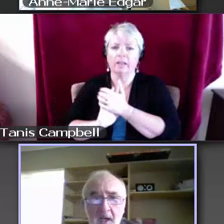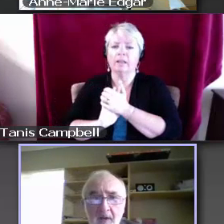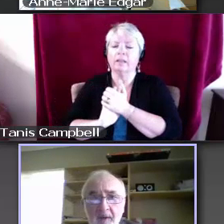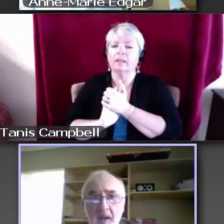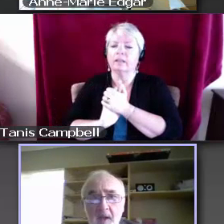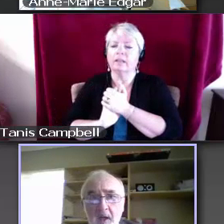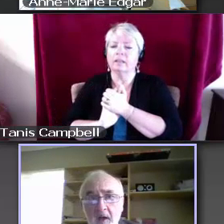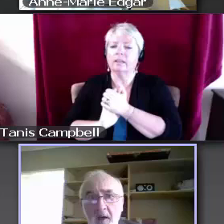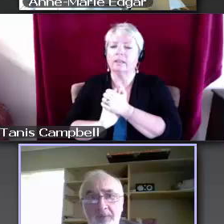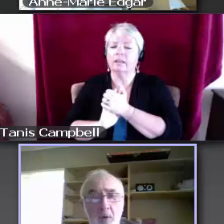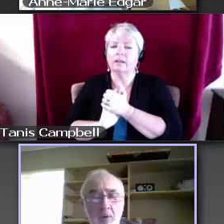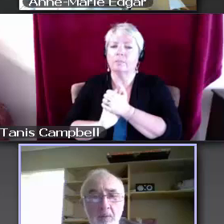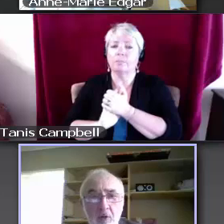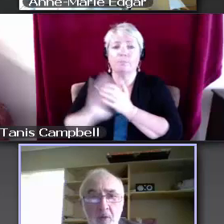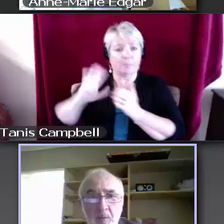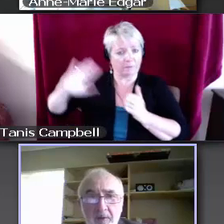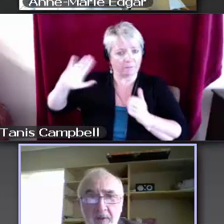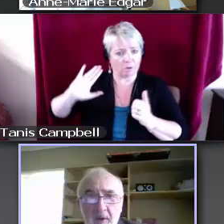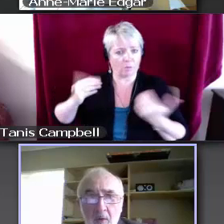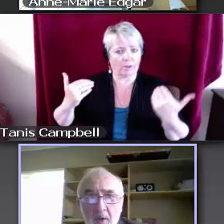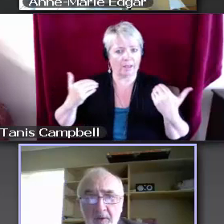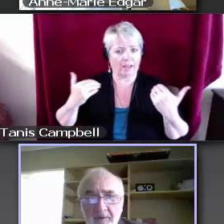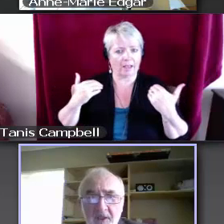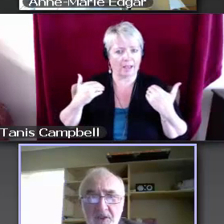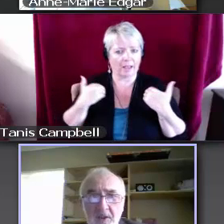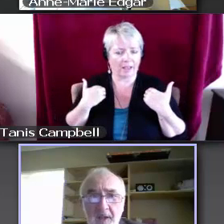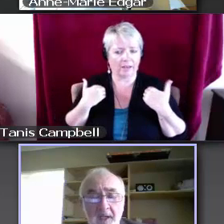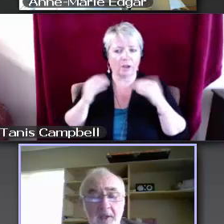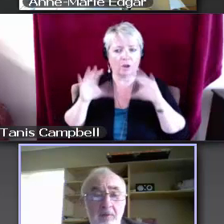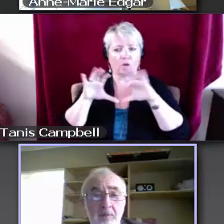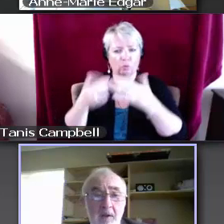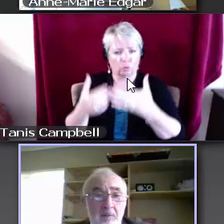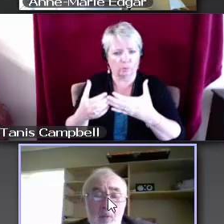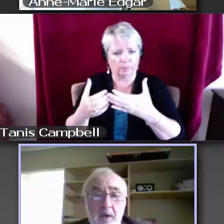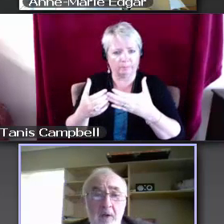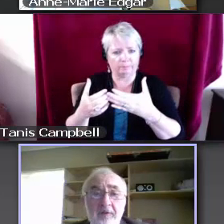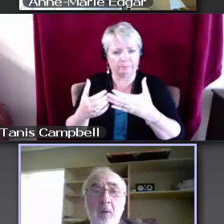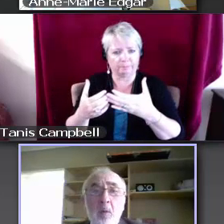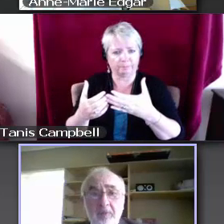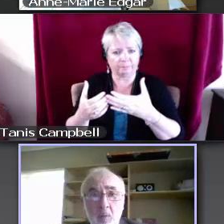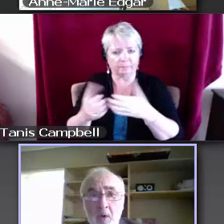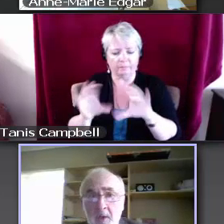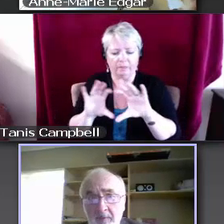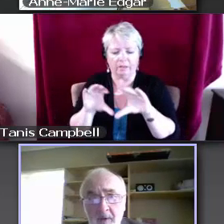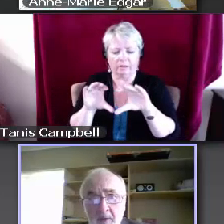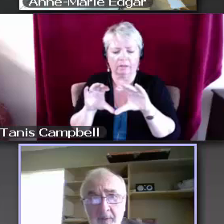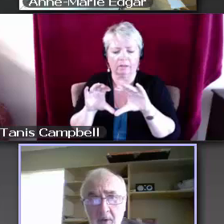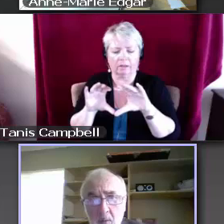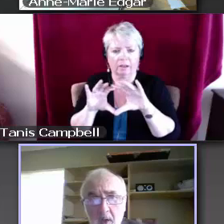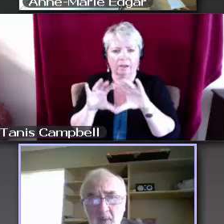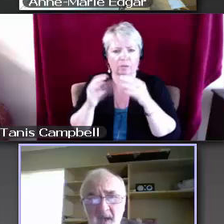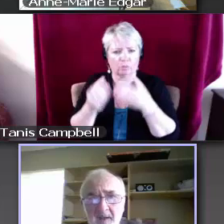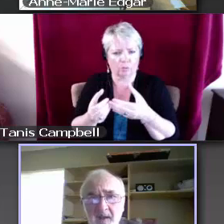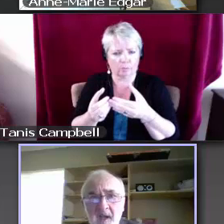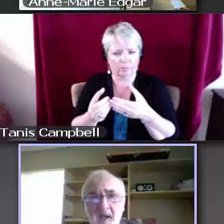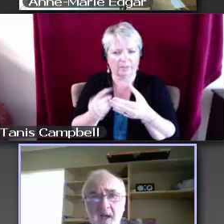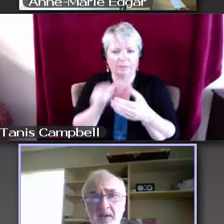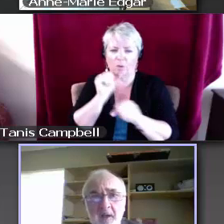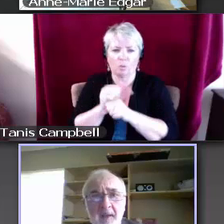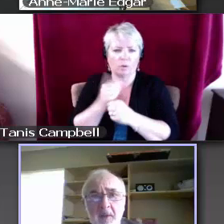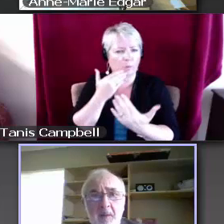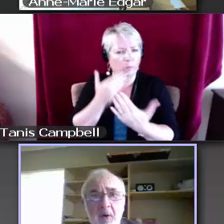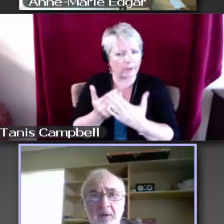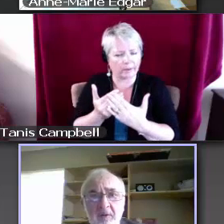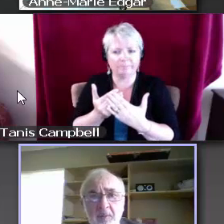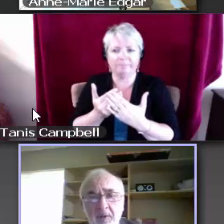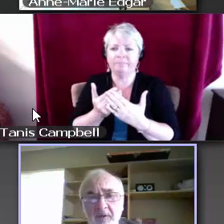we did have a forum group within the organization, and it didn't, and quite honestly it wasn't working very, very well. We had